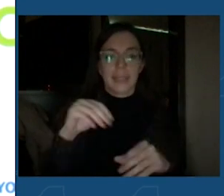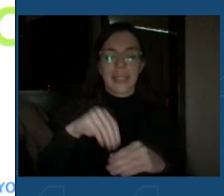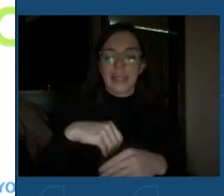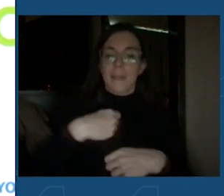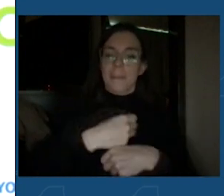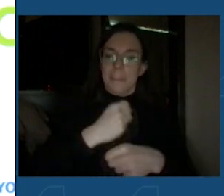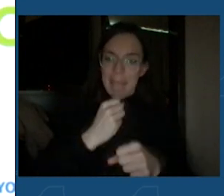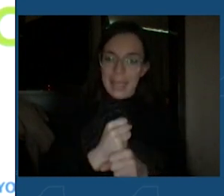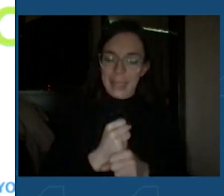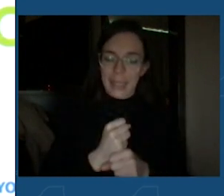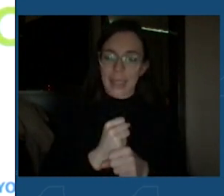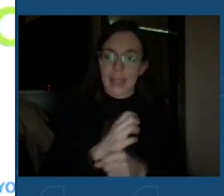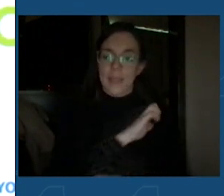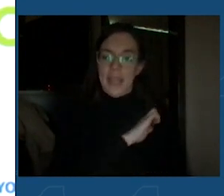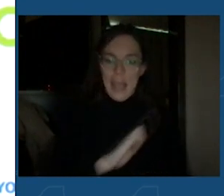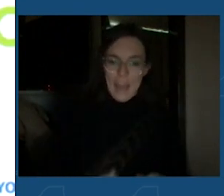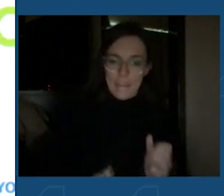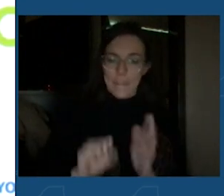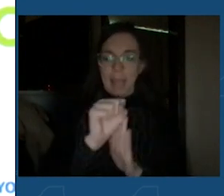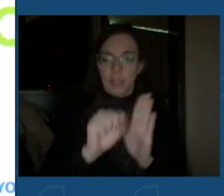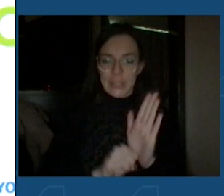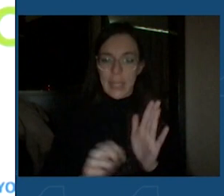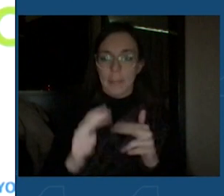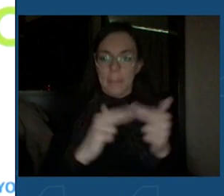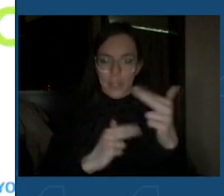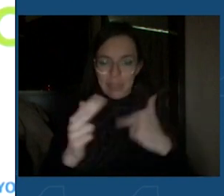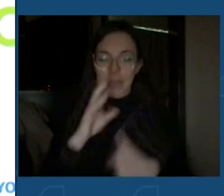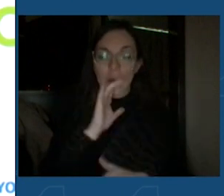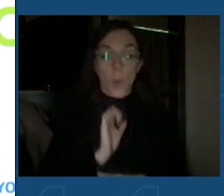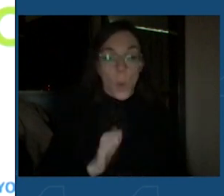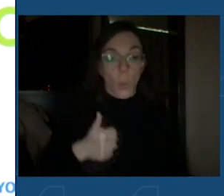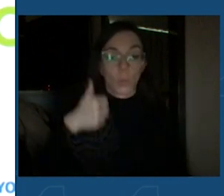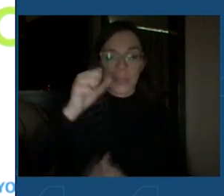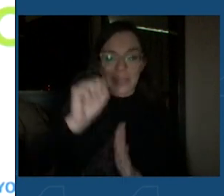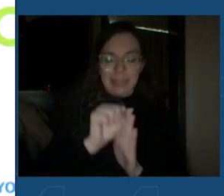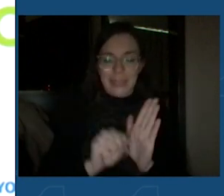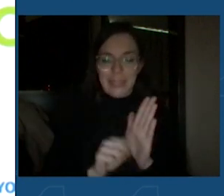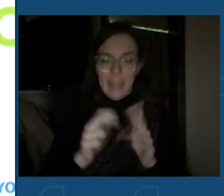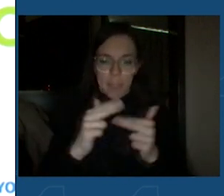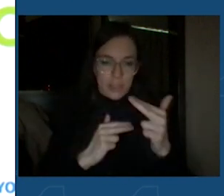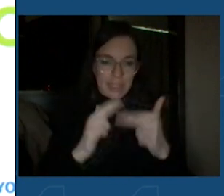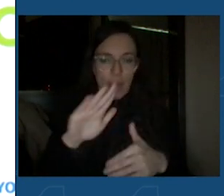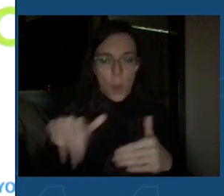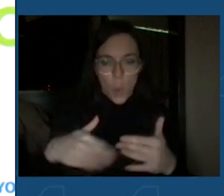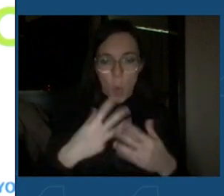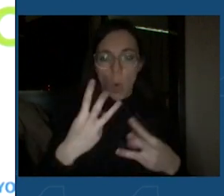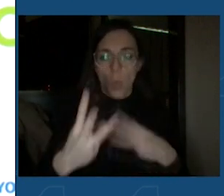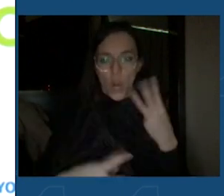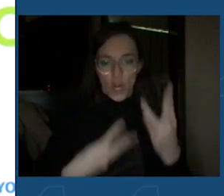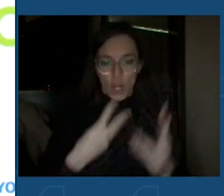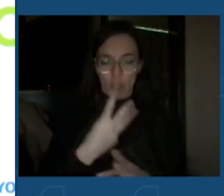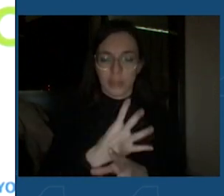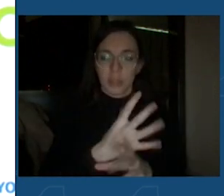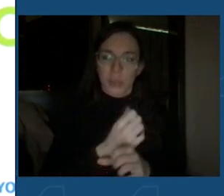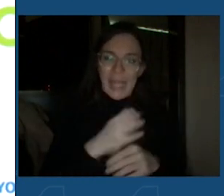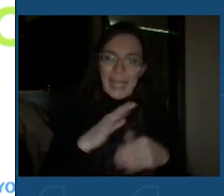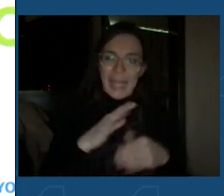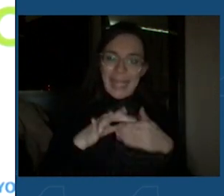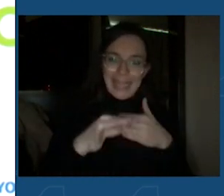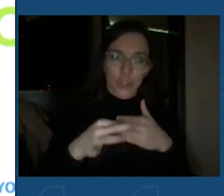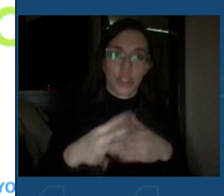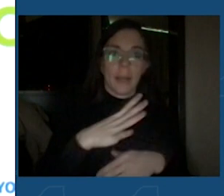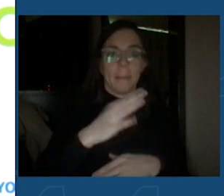State Building the oldest big building in the entire world to get a leadership in energy and environmental